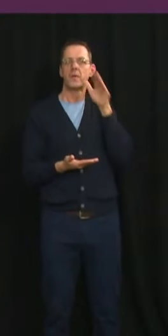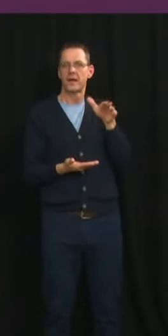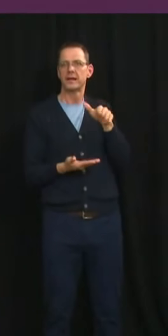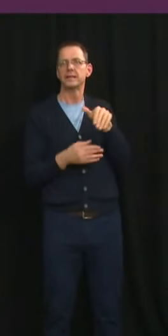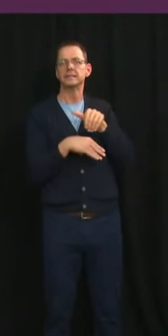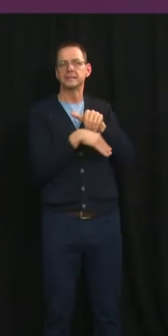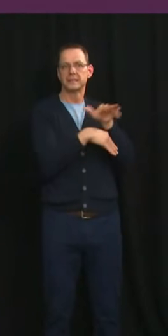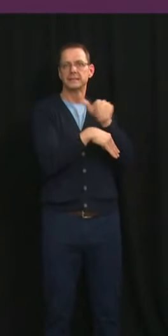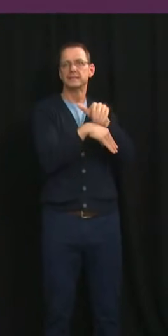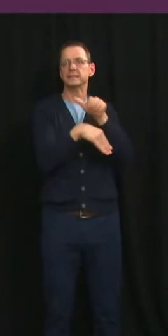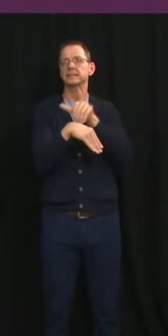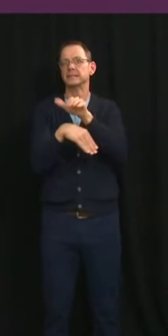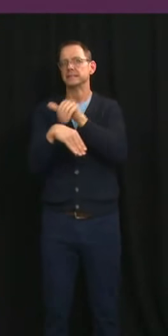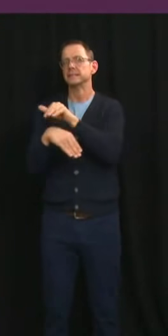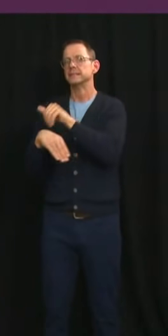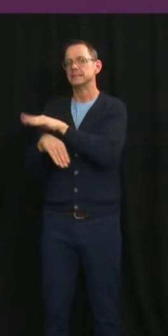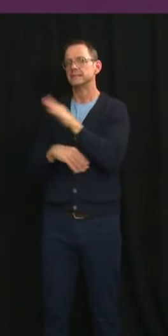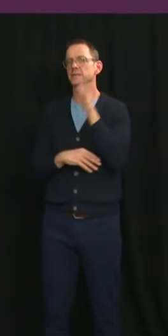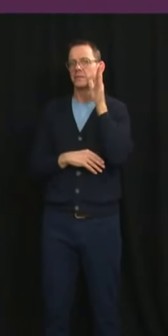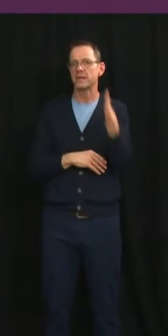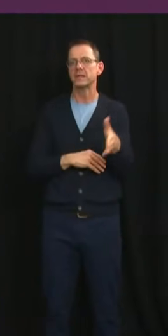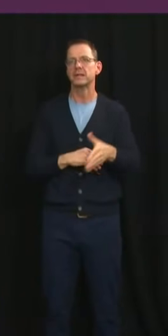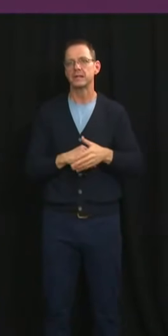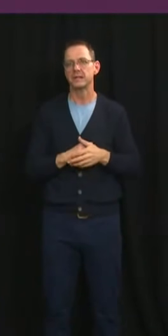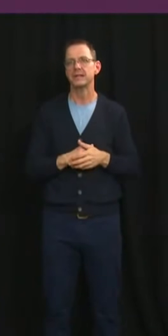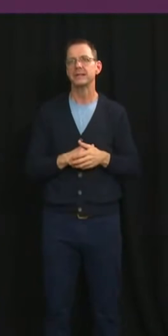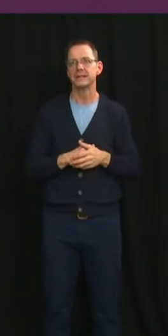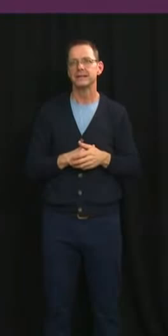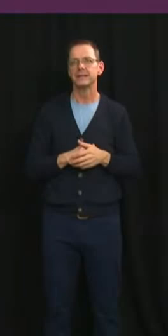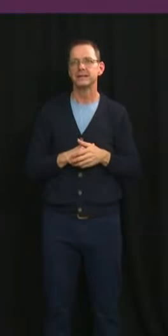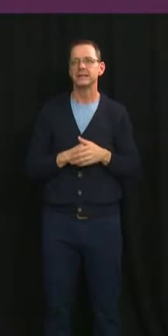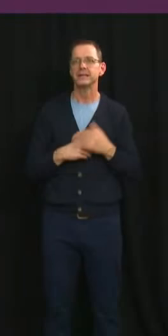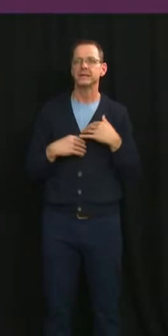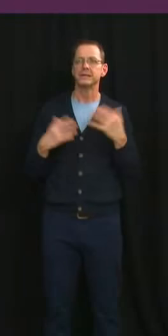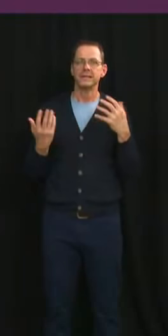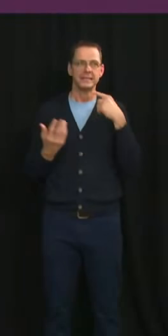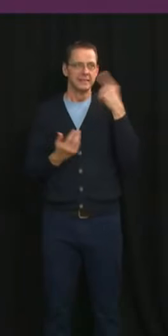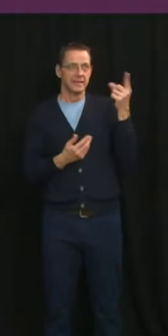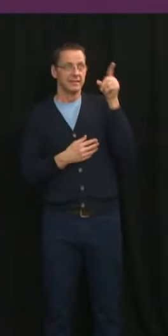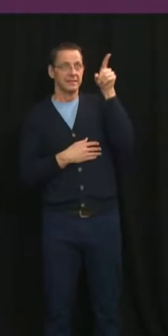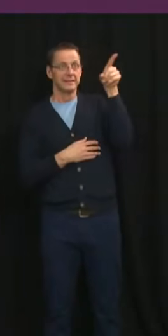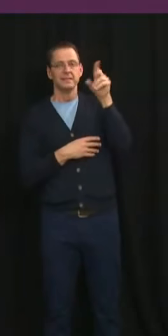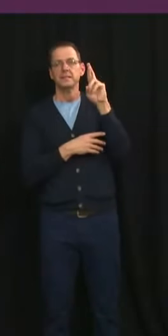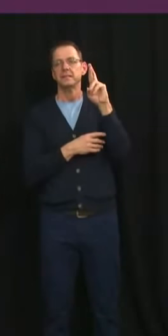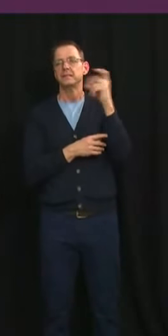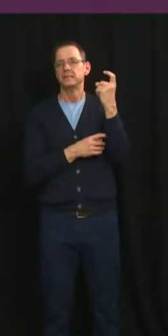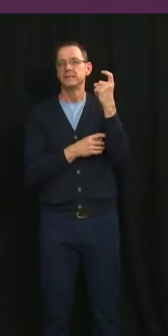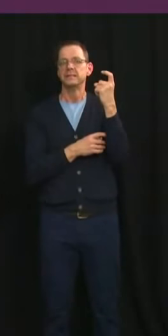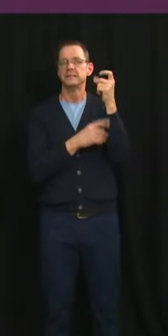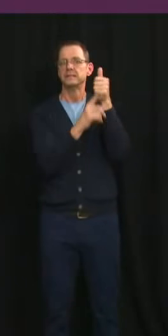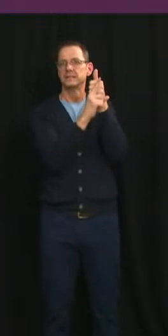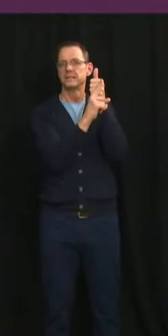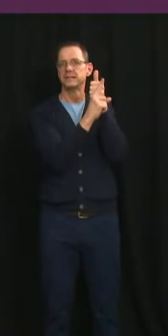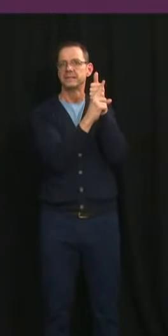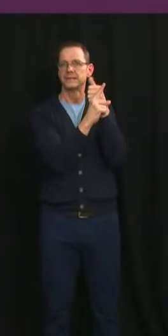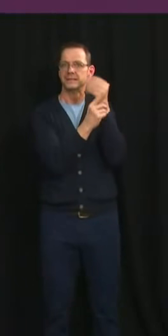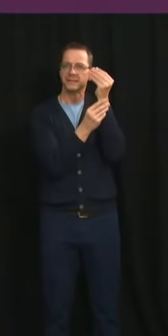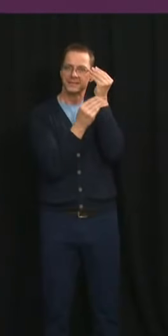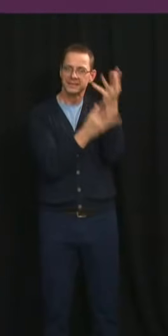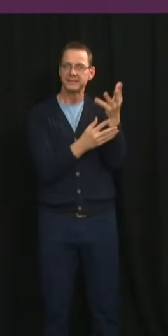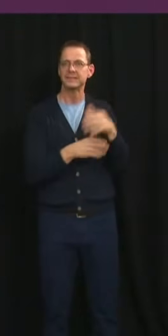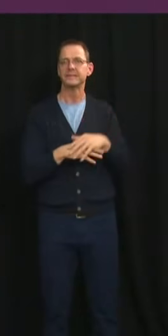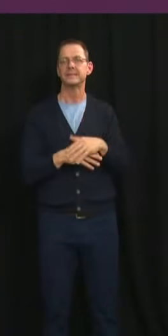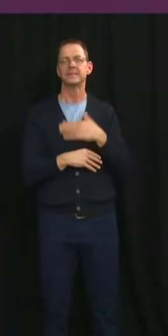given to our pharmacies, the ministry has directed the pharmacies to get them out as quickly as